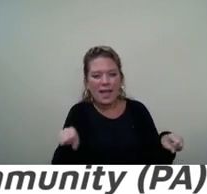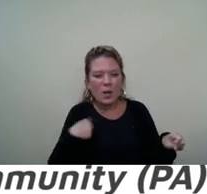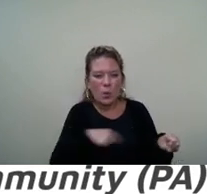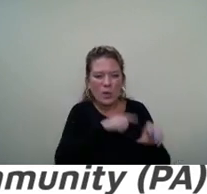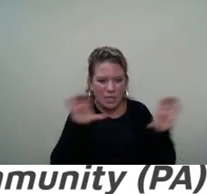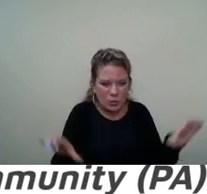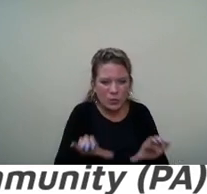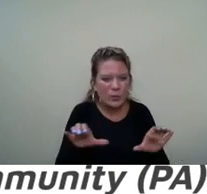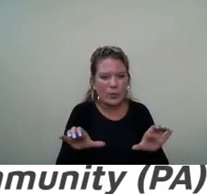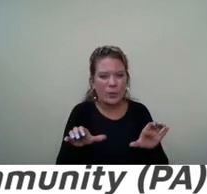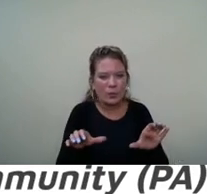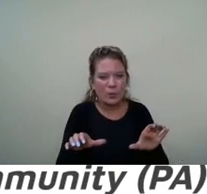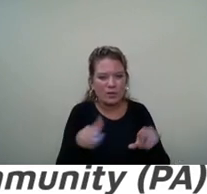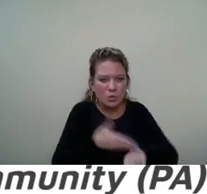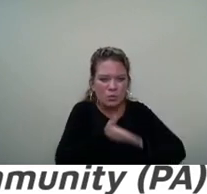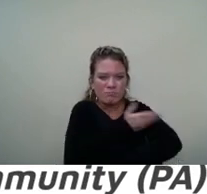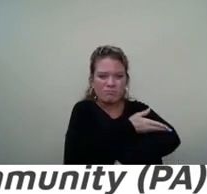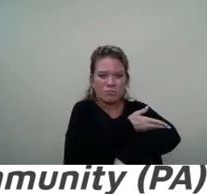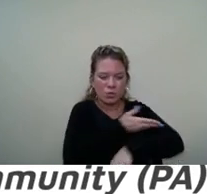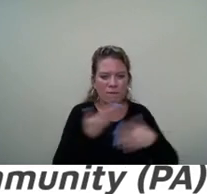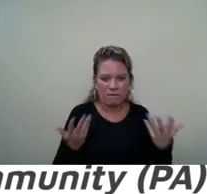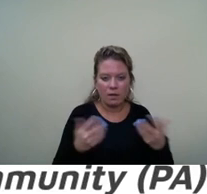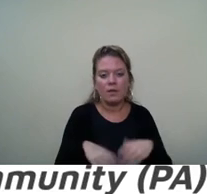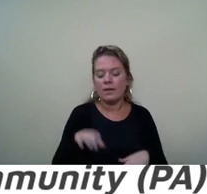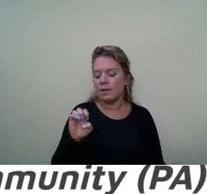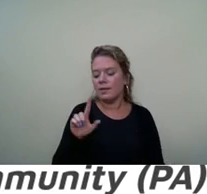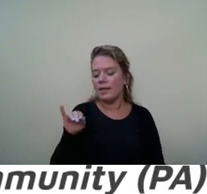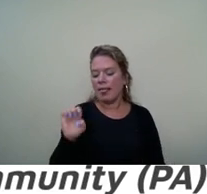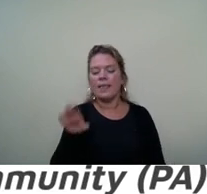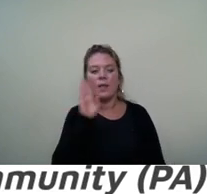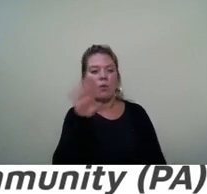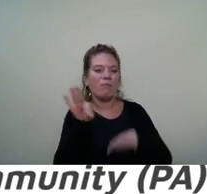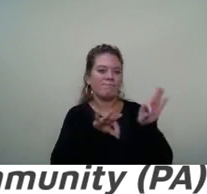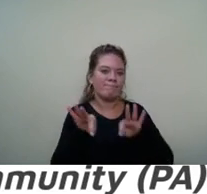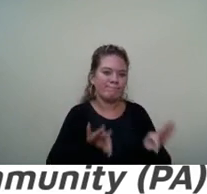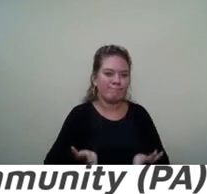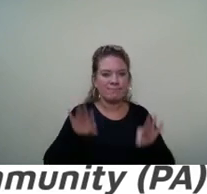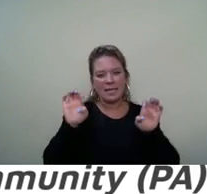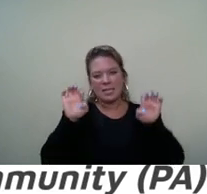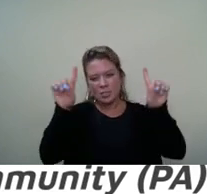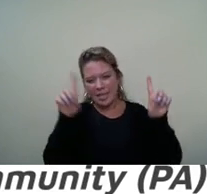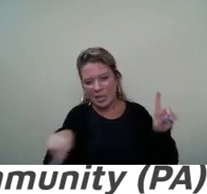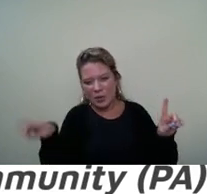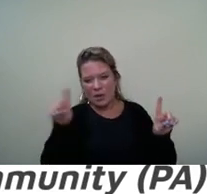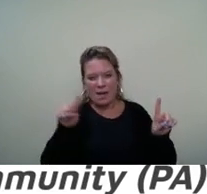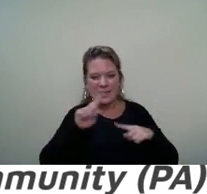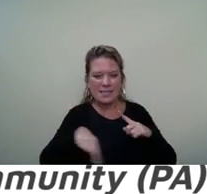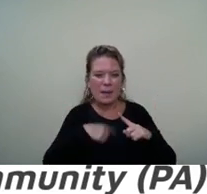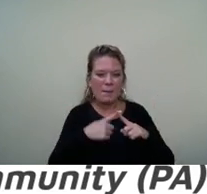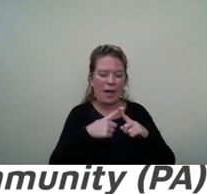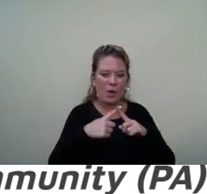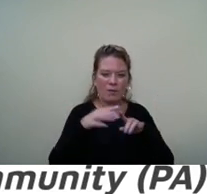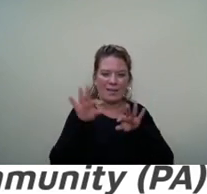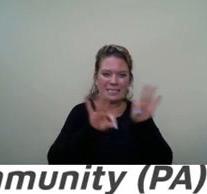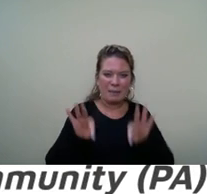this? And of course, Ellie is going to do a really great job of educating you guys about busting myths, right? So when you